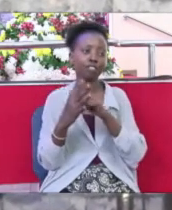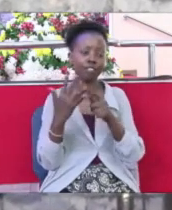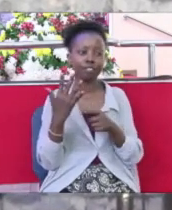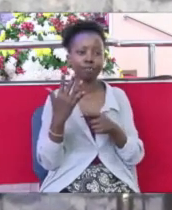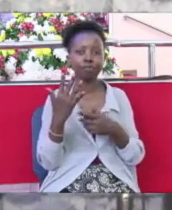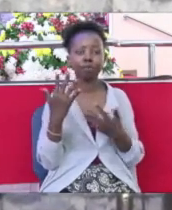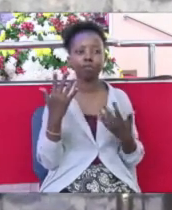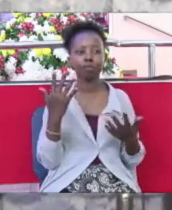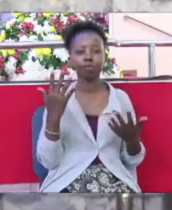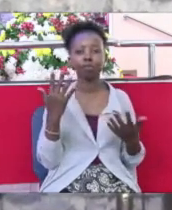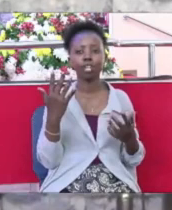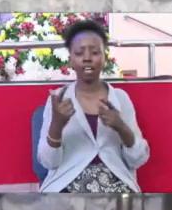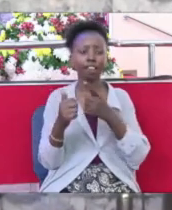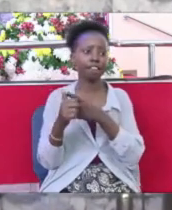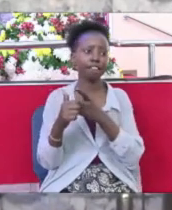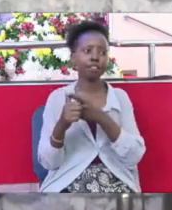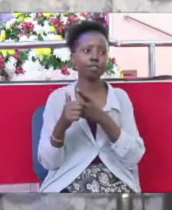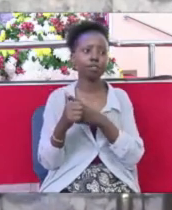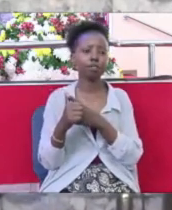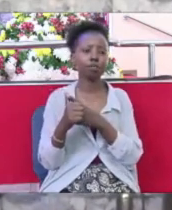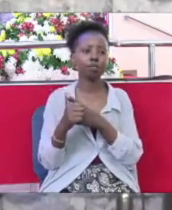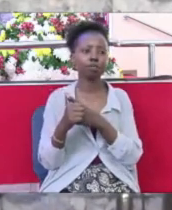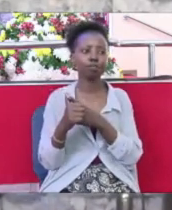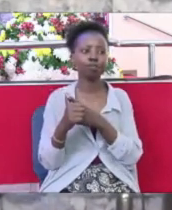few months. And the first one is that protocols are